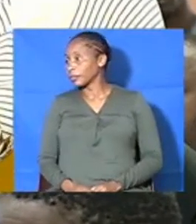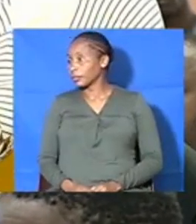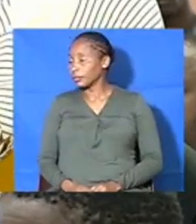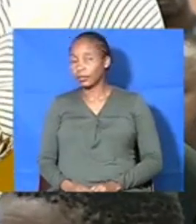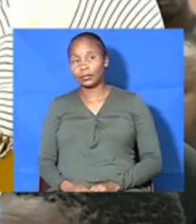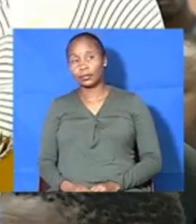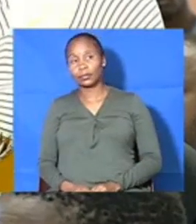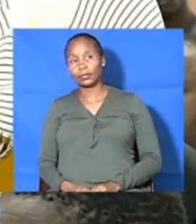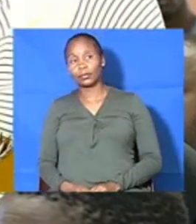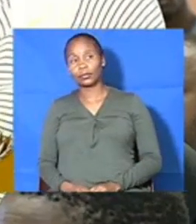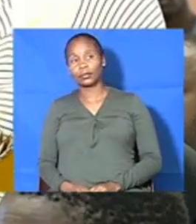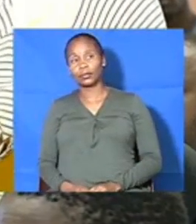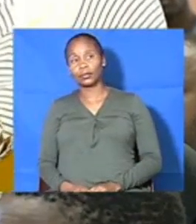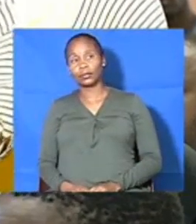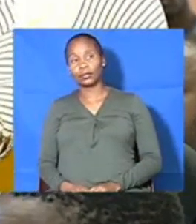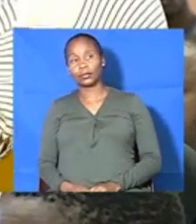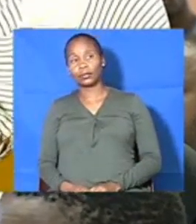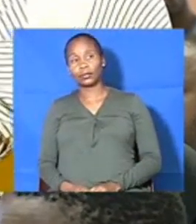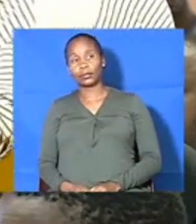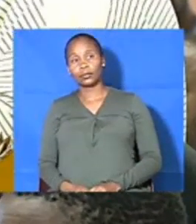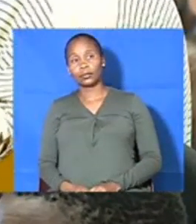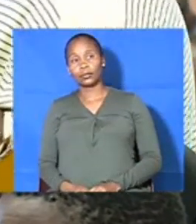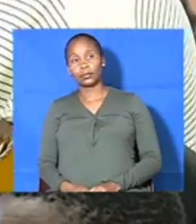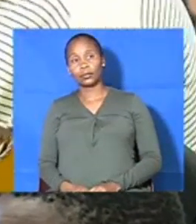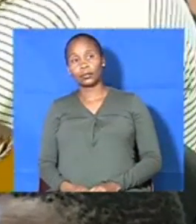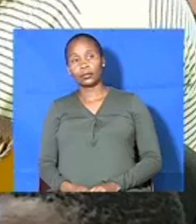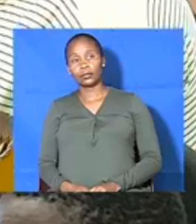then a patient come to consult.